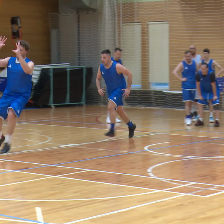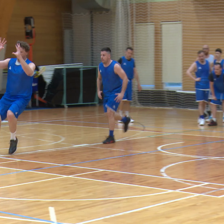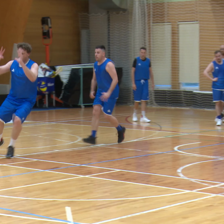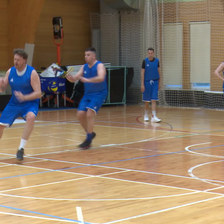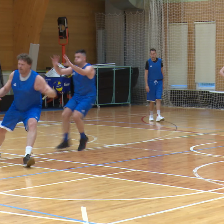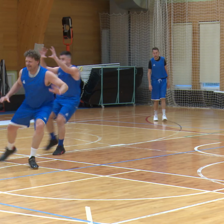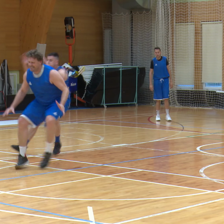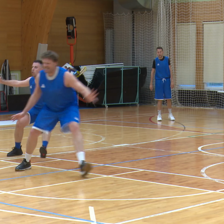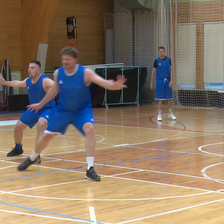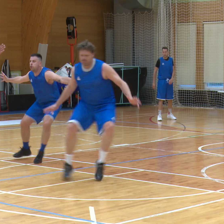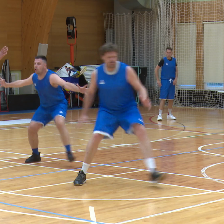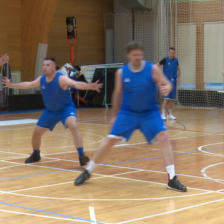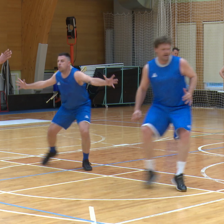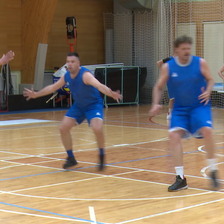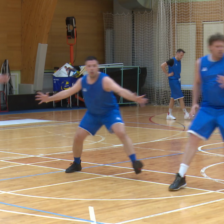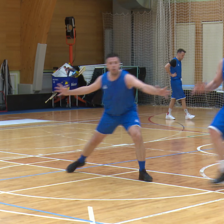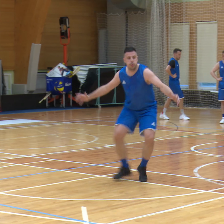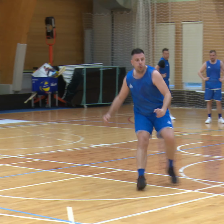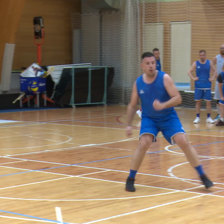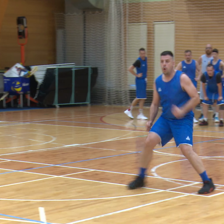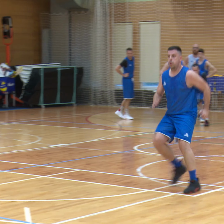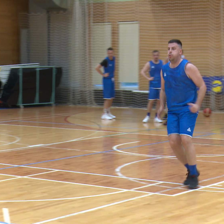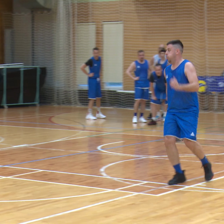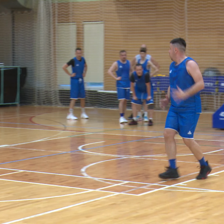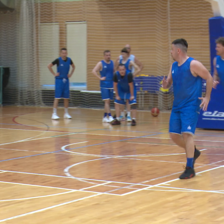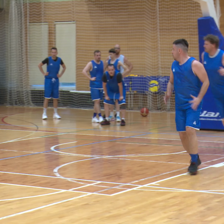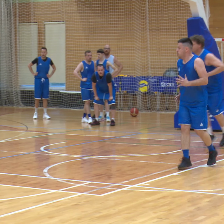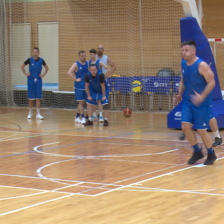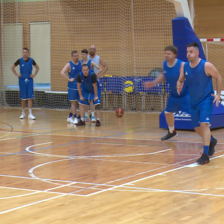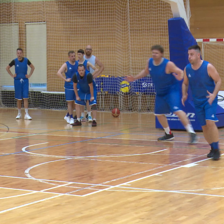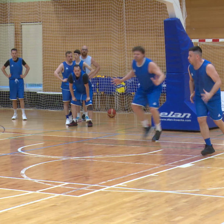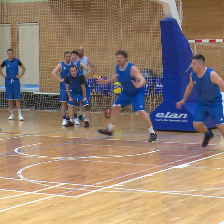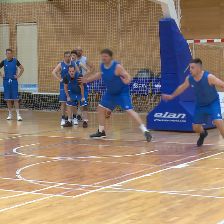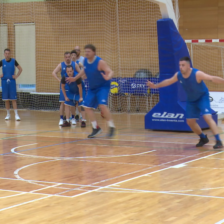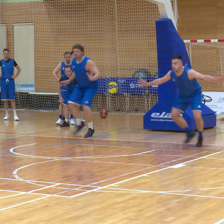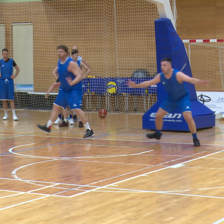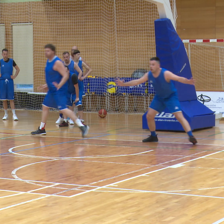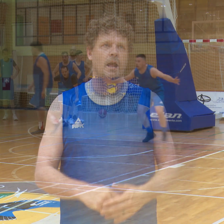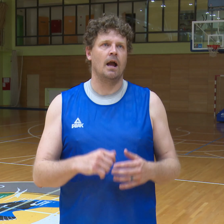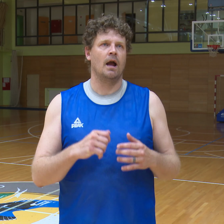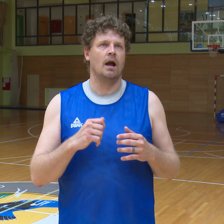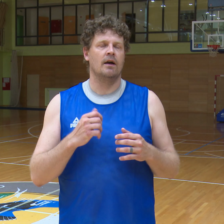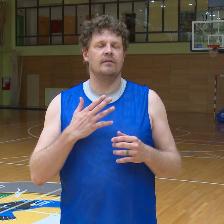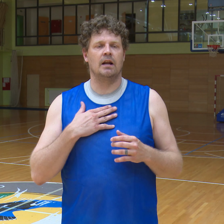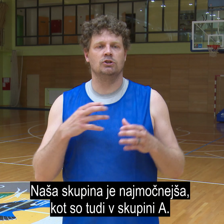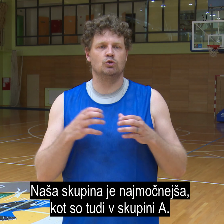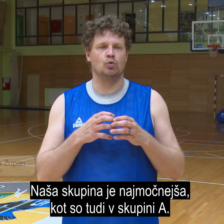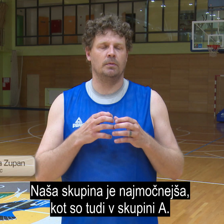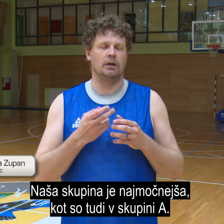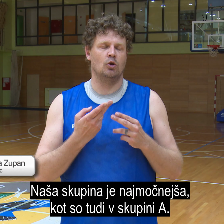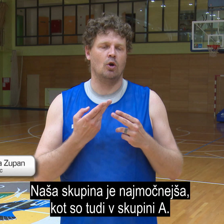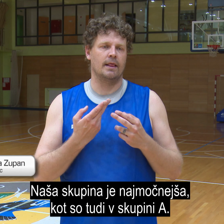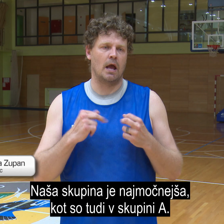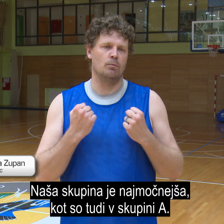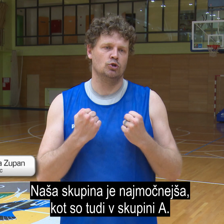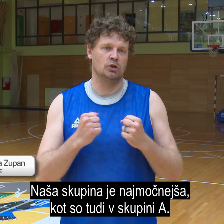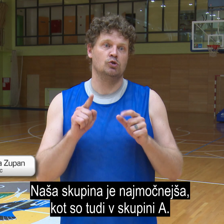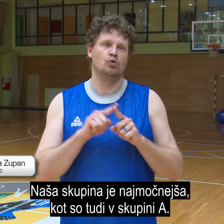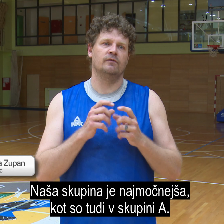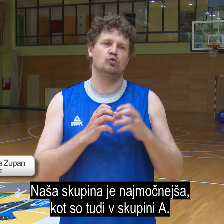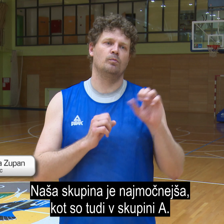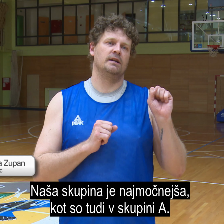the screen every day and night. I miss the rush of living in real life. Go get